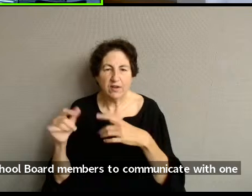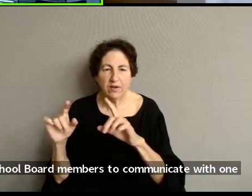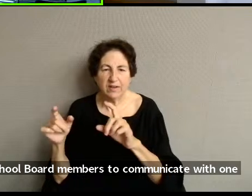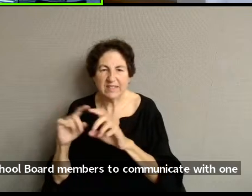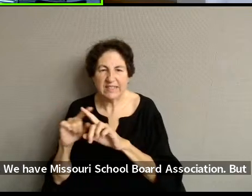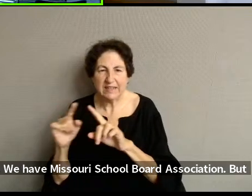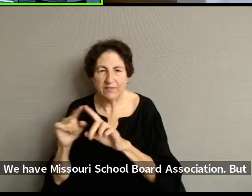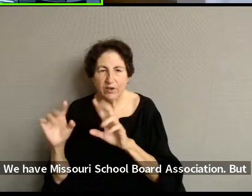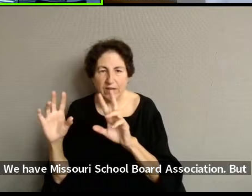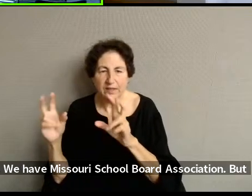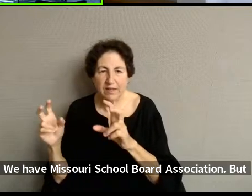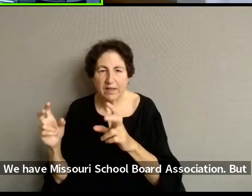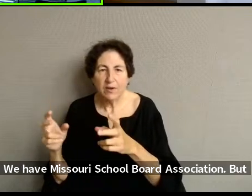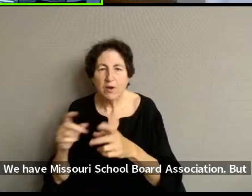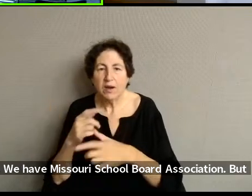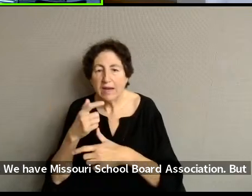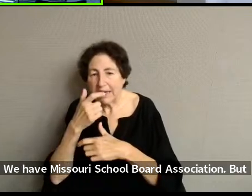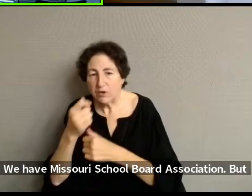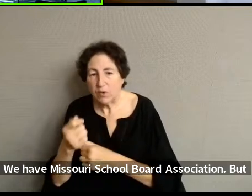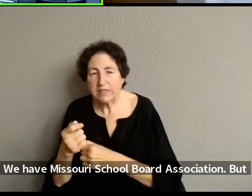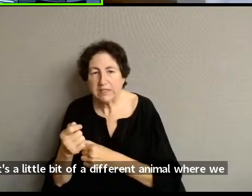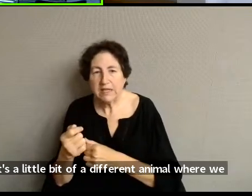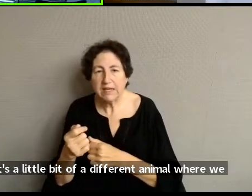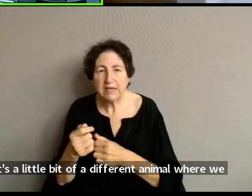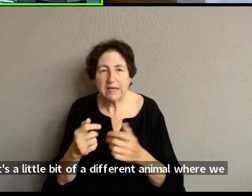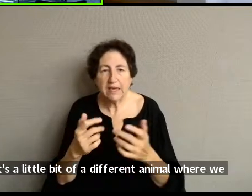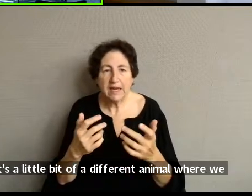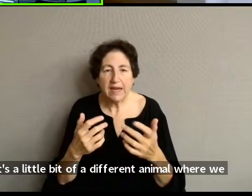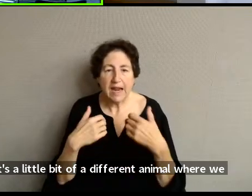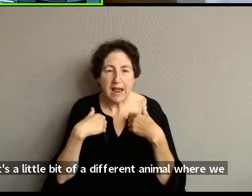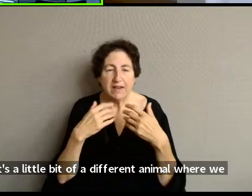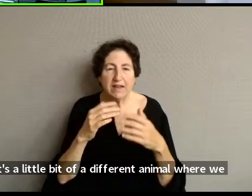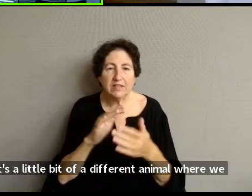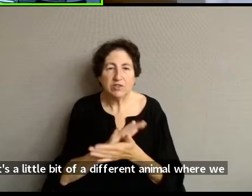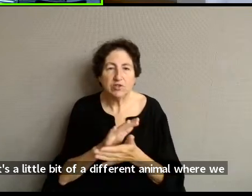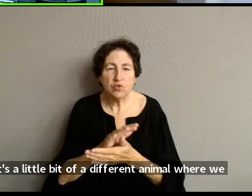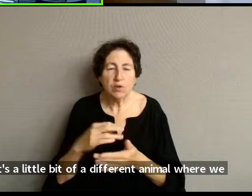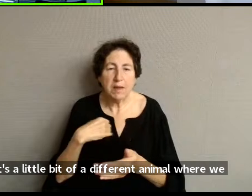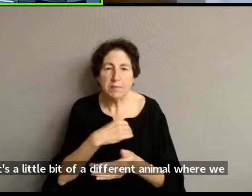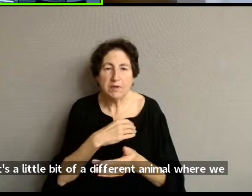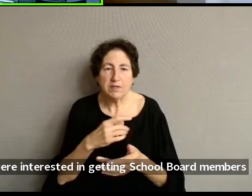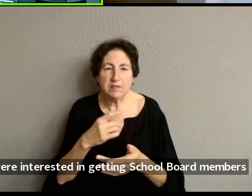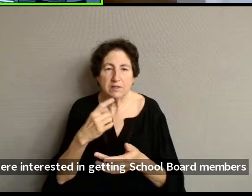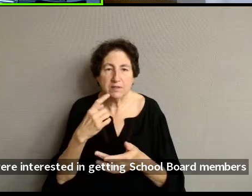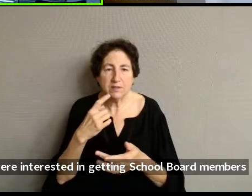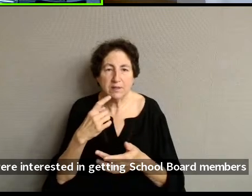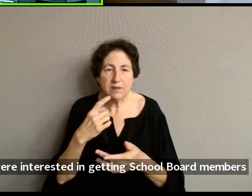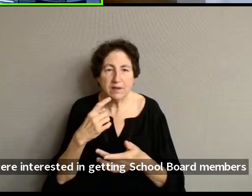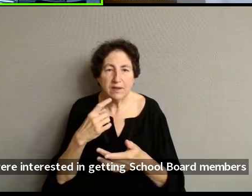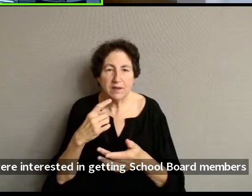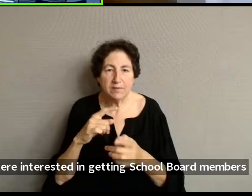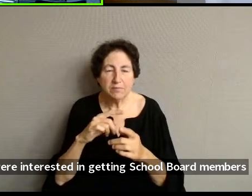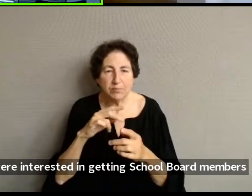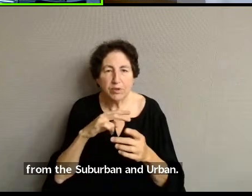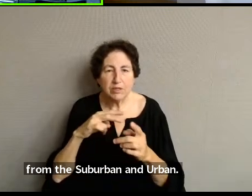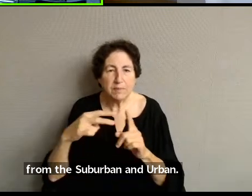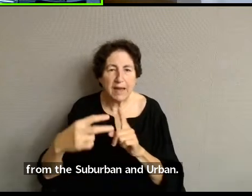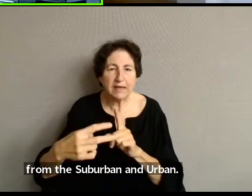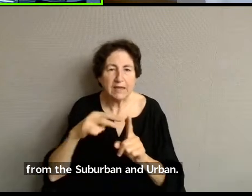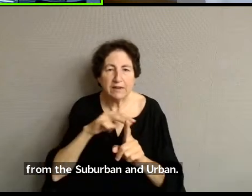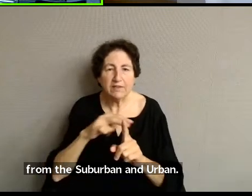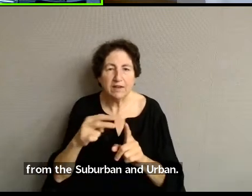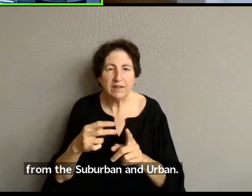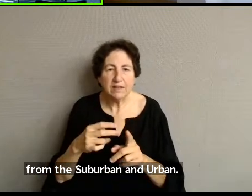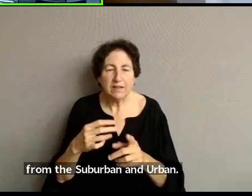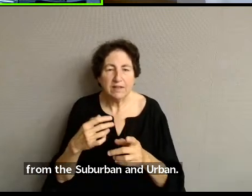were interested in getting school board members from the suburban and urban perspective together. So